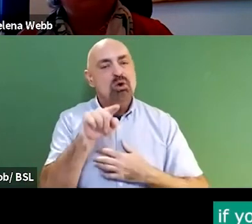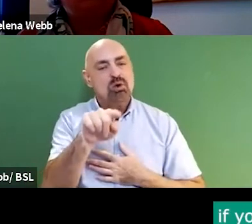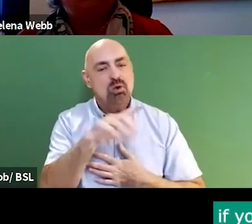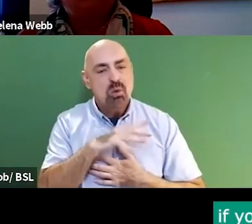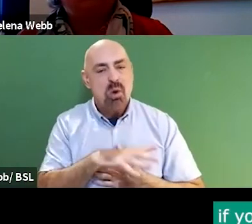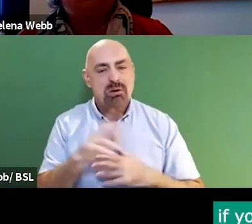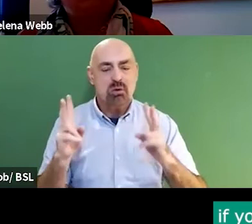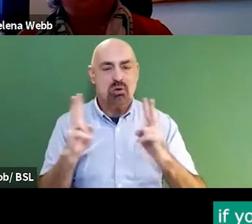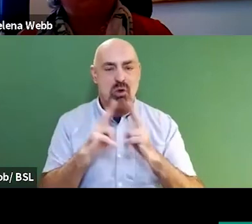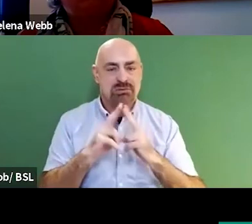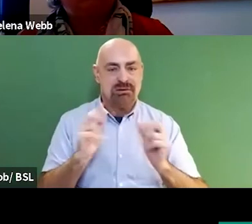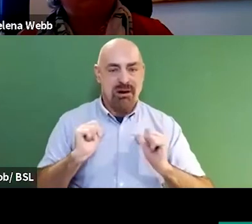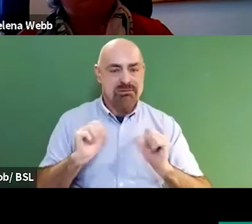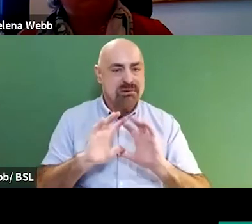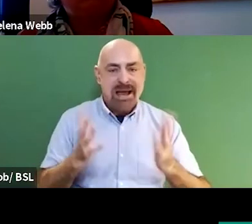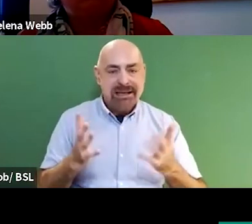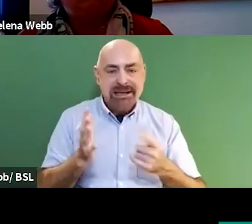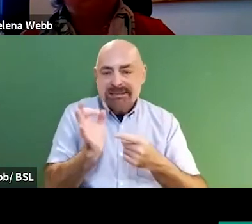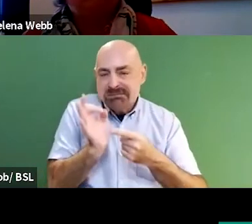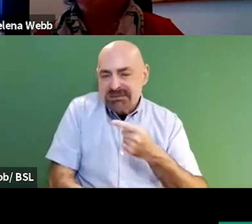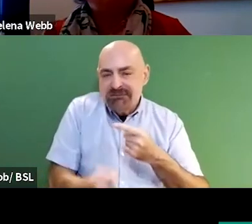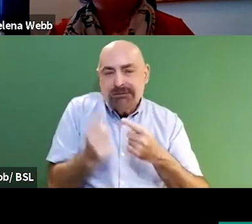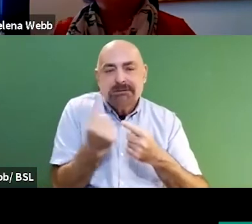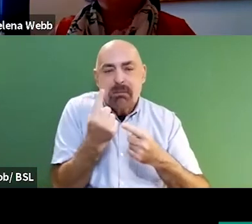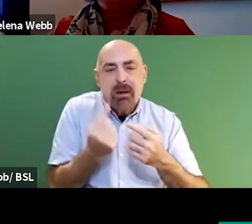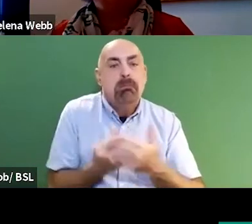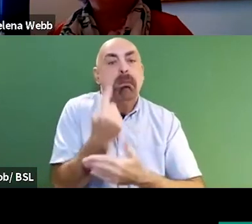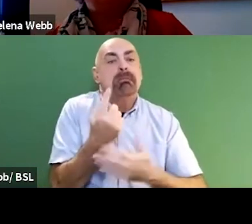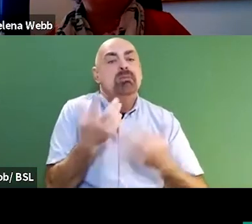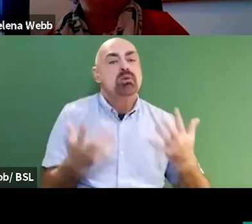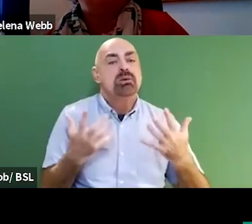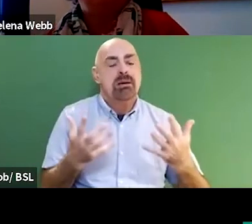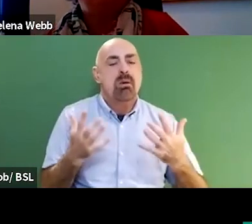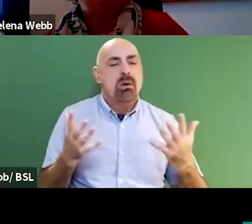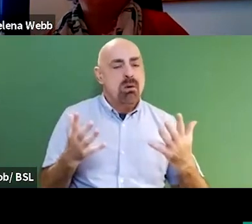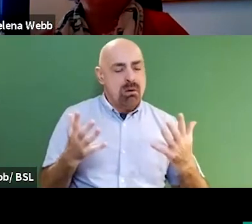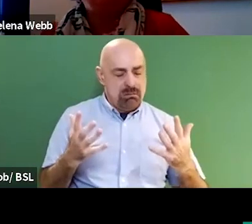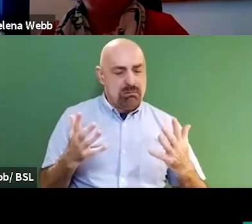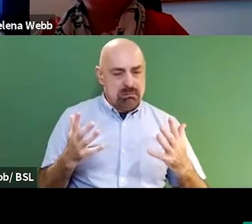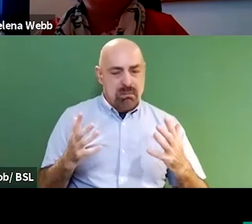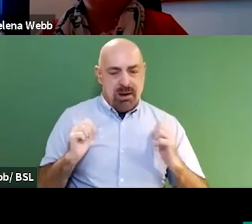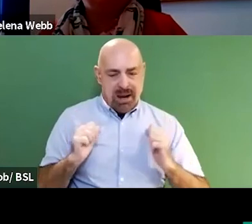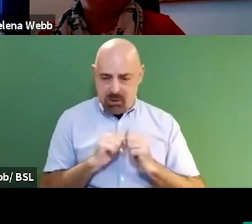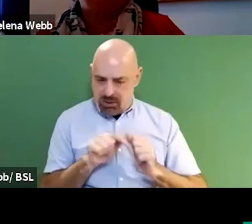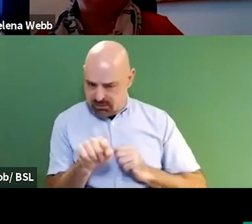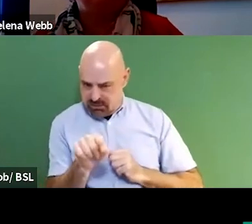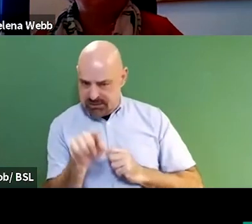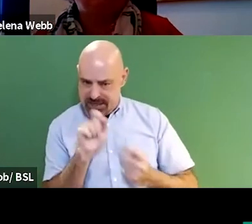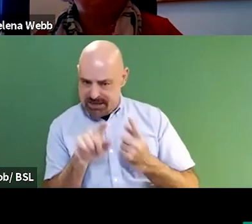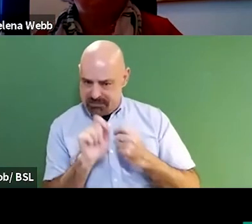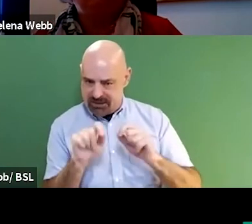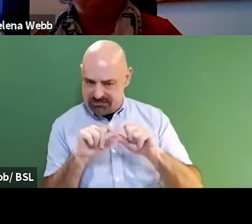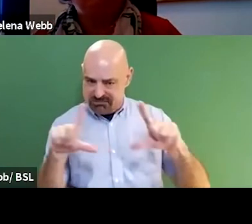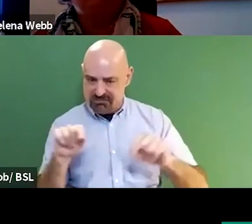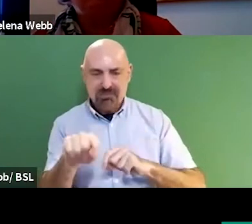with us about any specifics that have come up today or anything else in general that hasn't, I think our email has been put into the chat. So